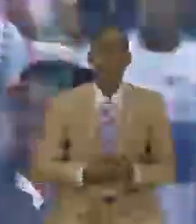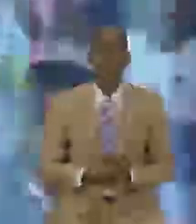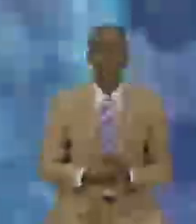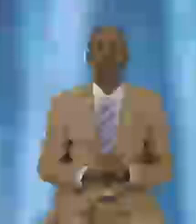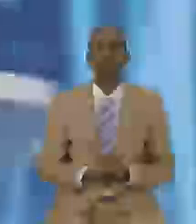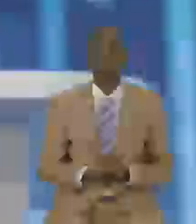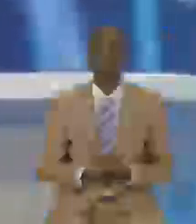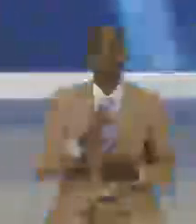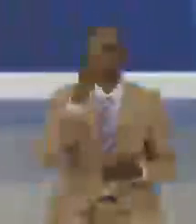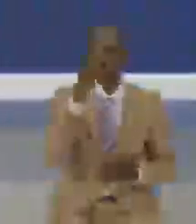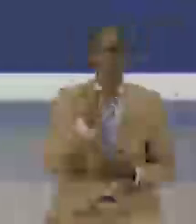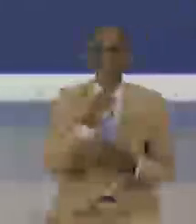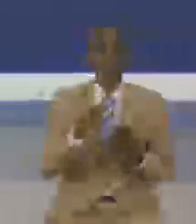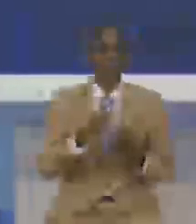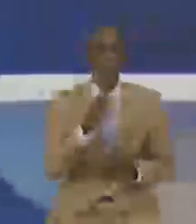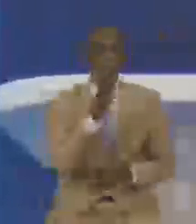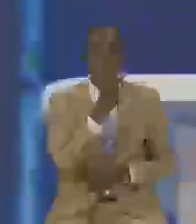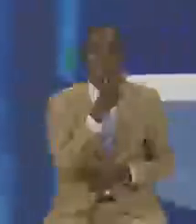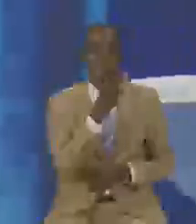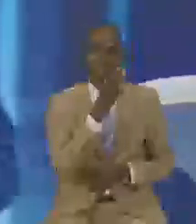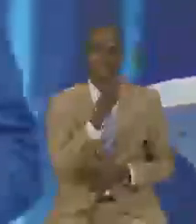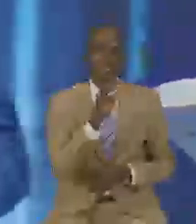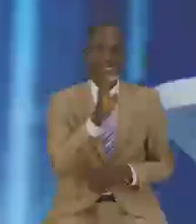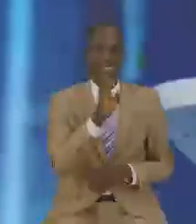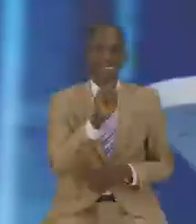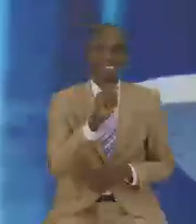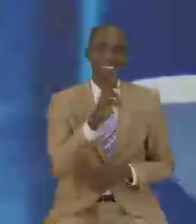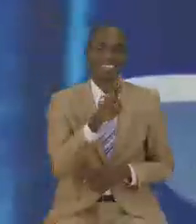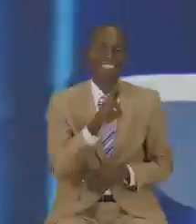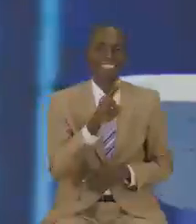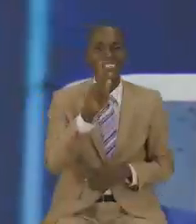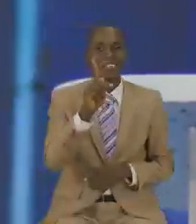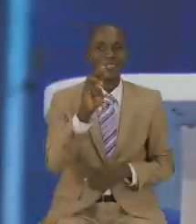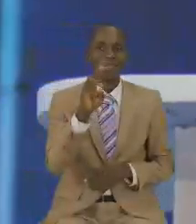You know, when Mommy Esther Kumuyi came out